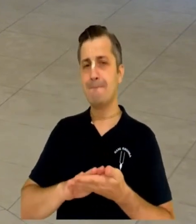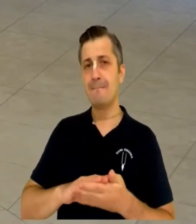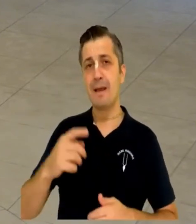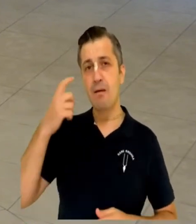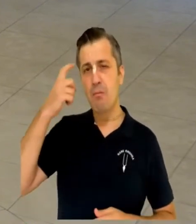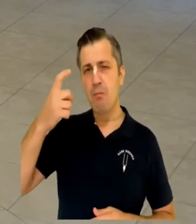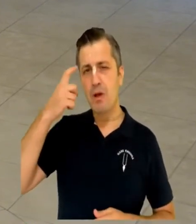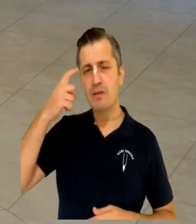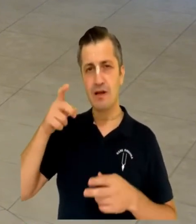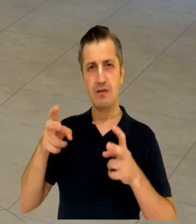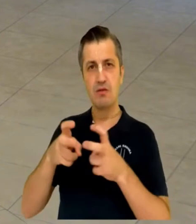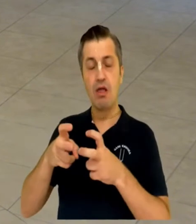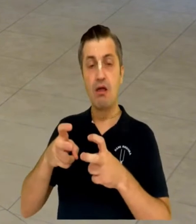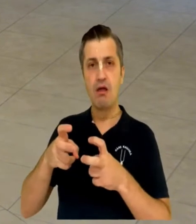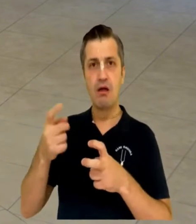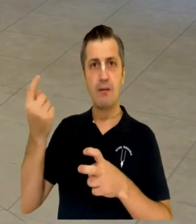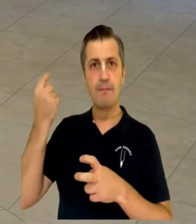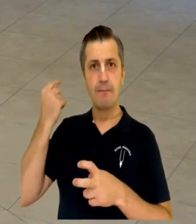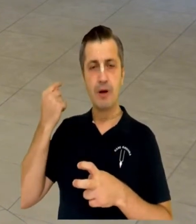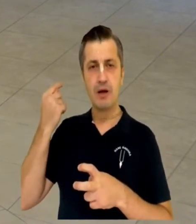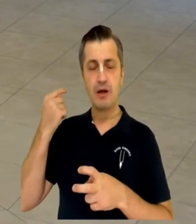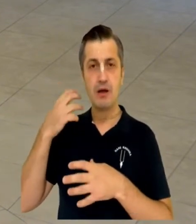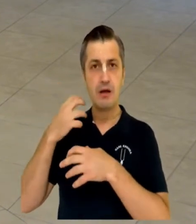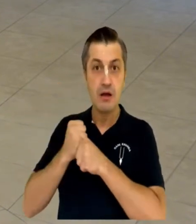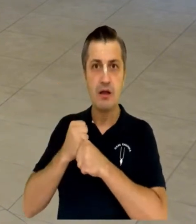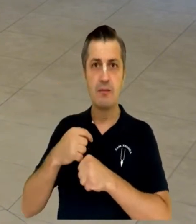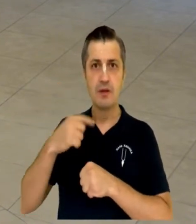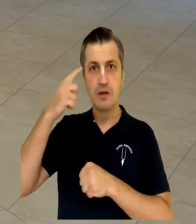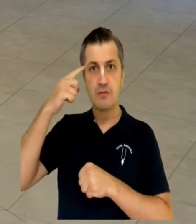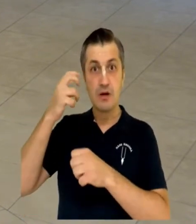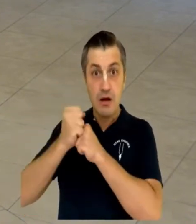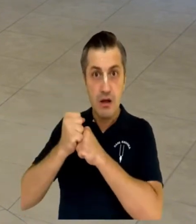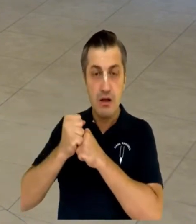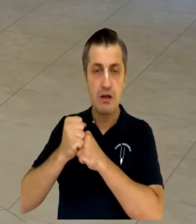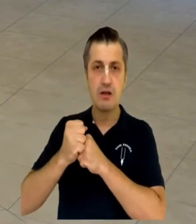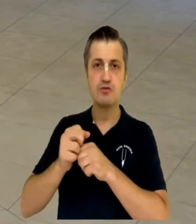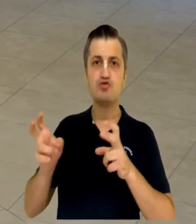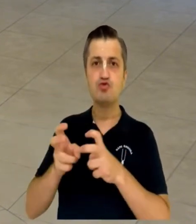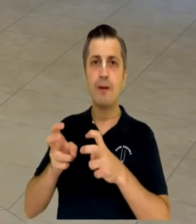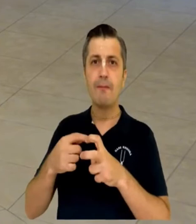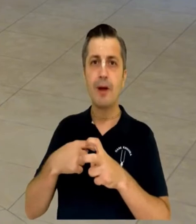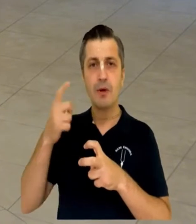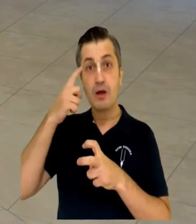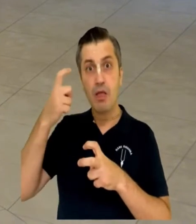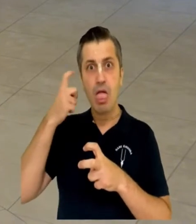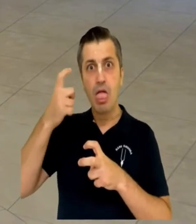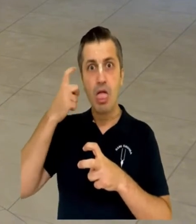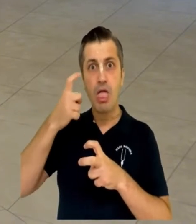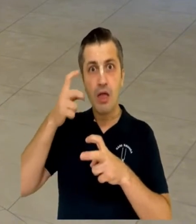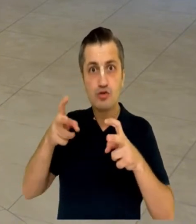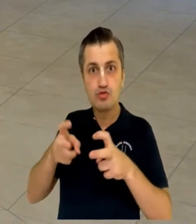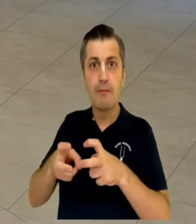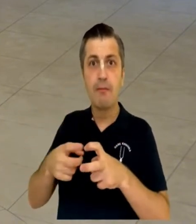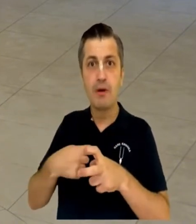experience. And that can be very harmful, even on a psychological level. It can, our consciousness is still captured in that moment, and it